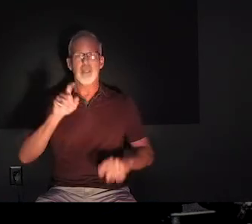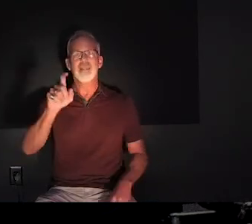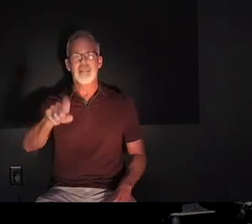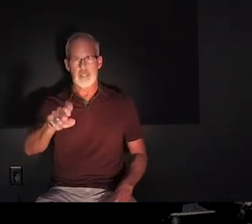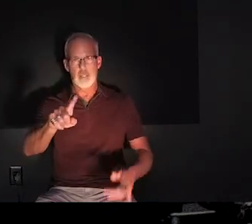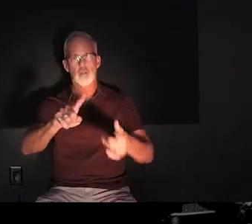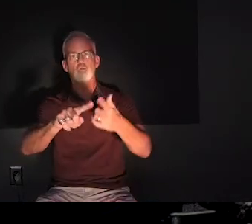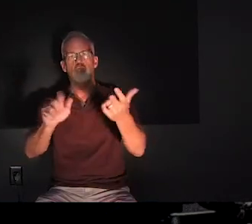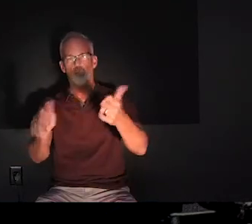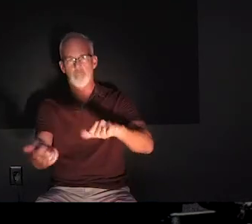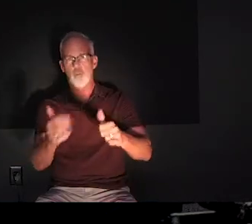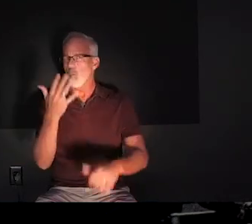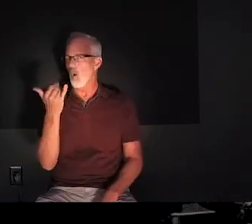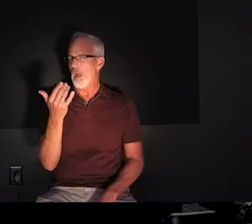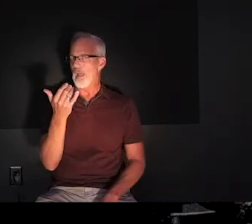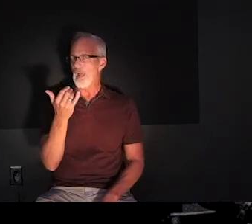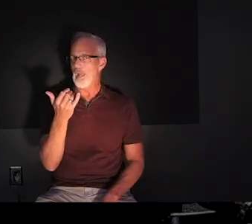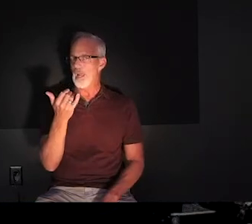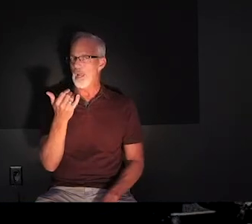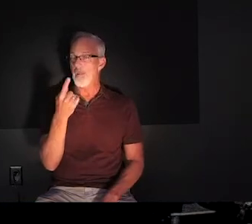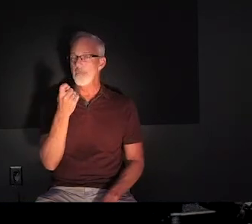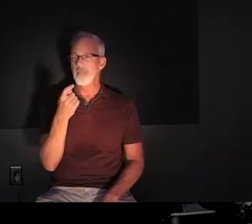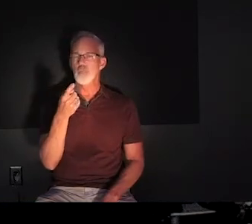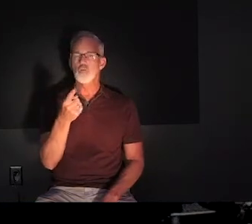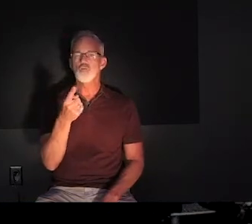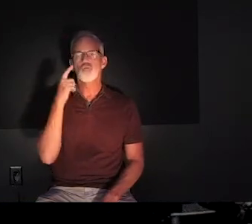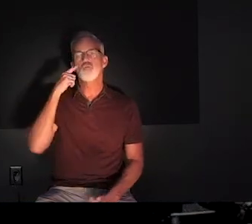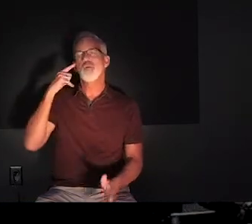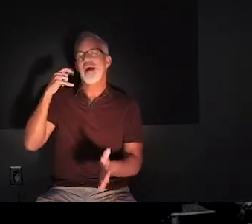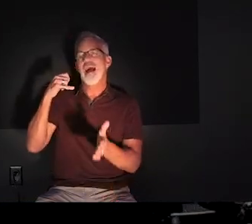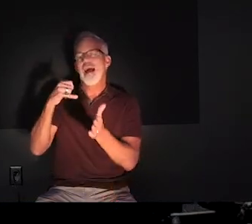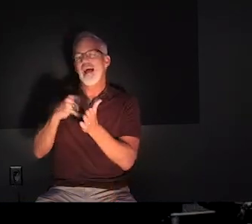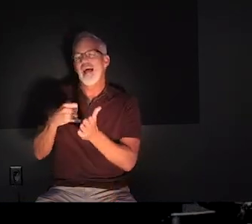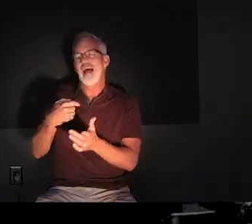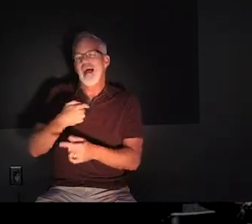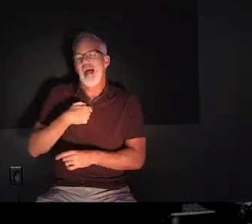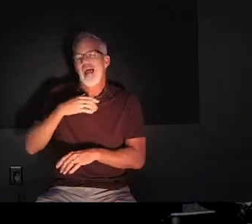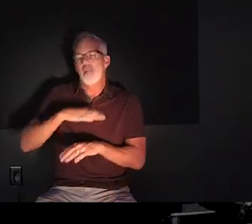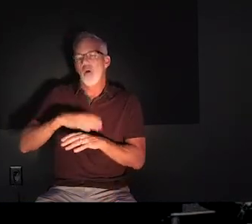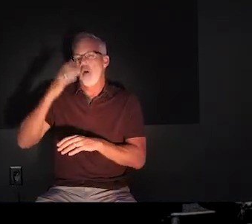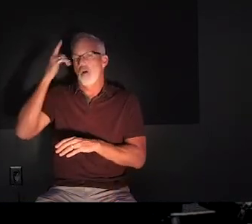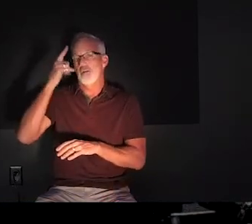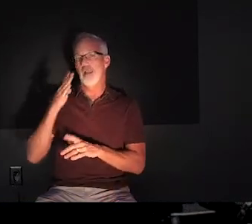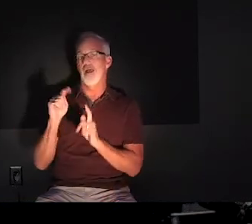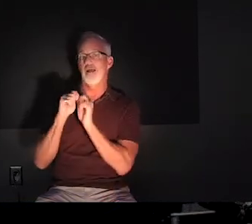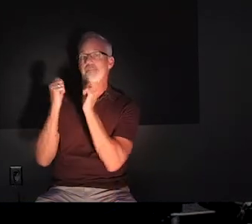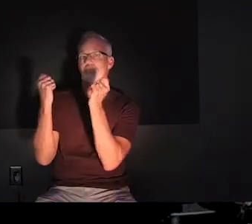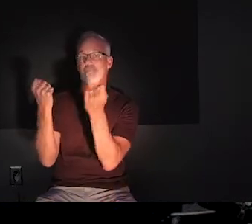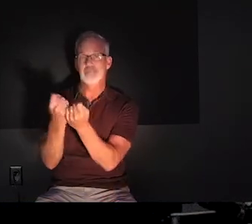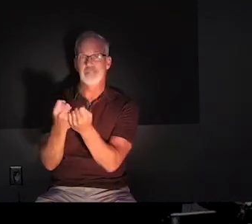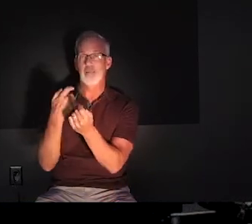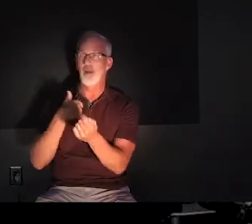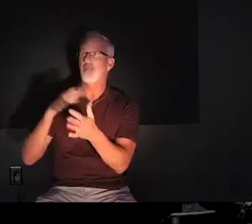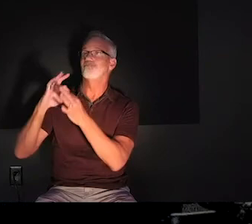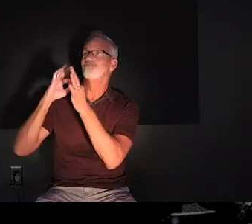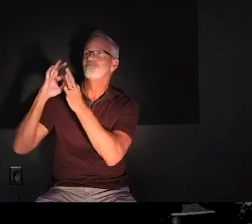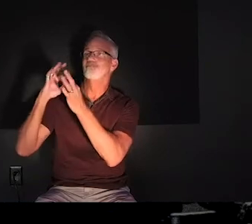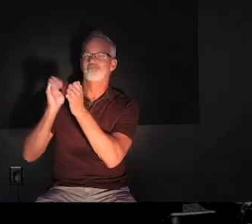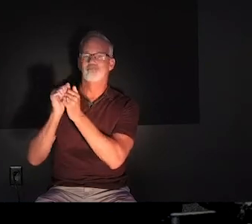you need to be baptized? Because you're identifying that you are on God's team.